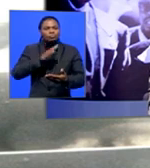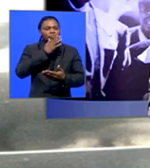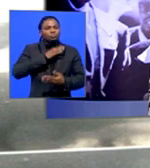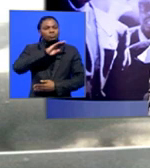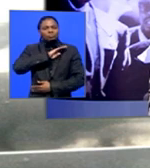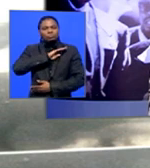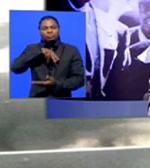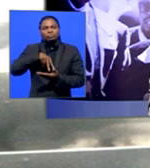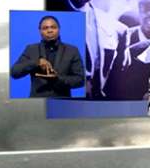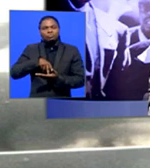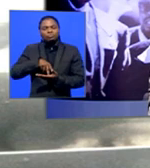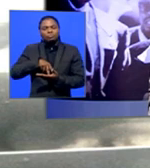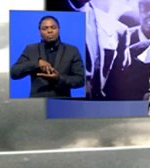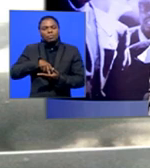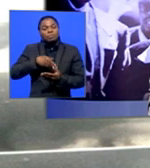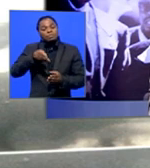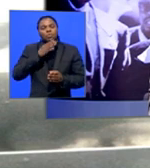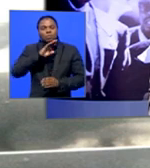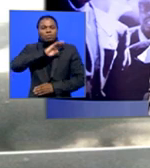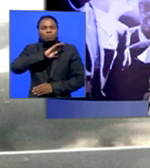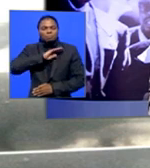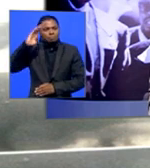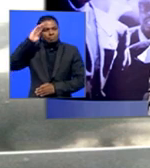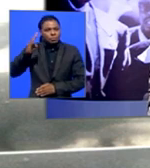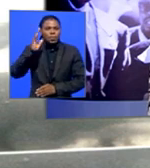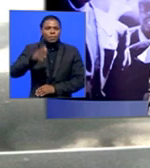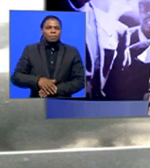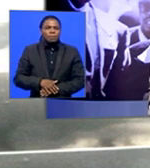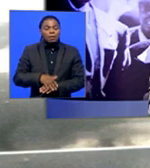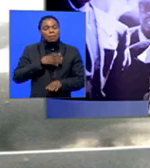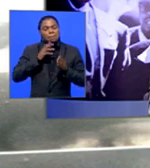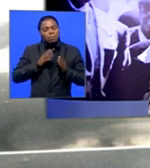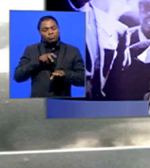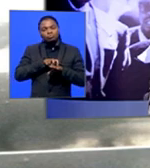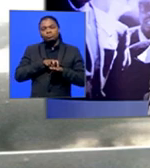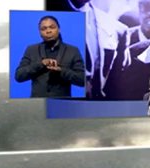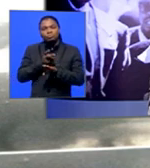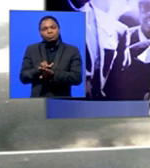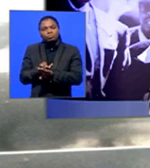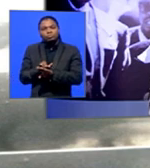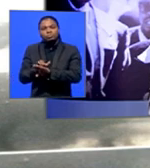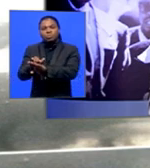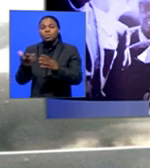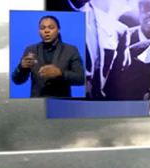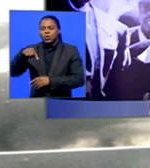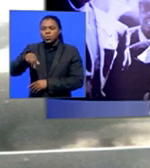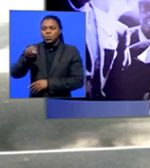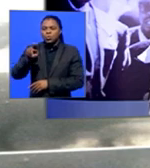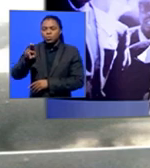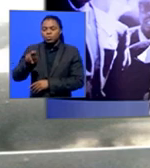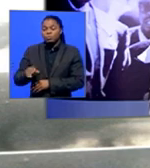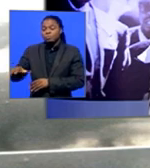honor will present arms and salute. Now, the body will then be transported to the family home in Kunu, where the